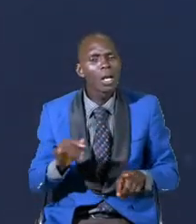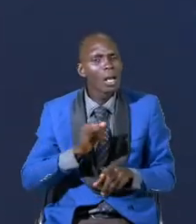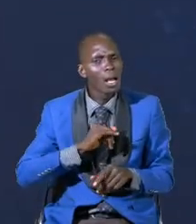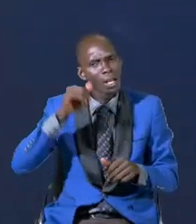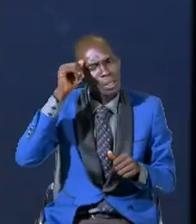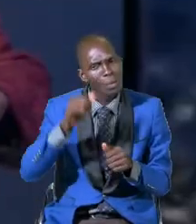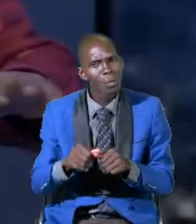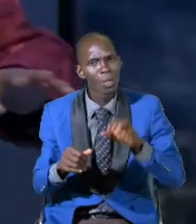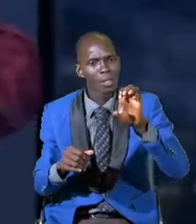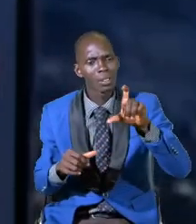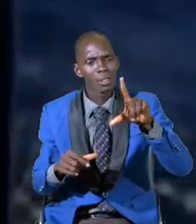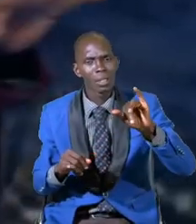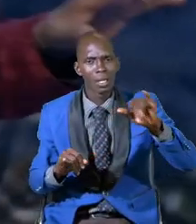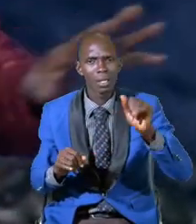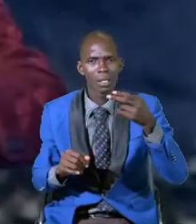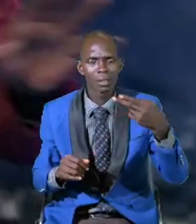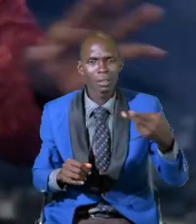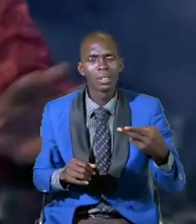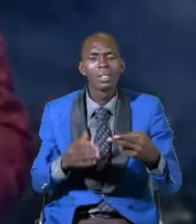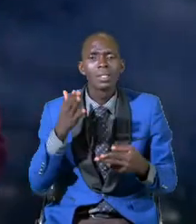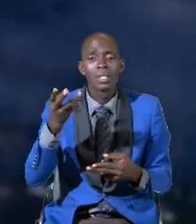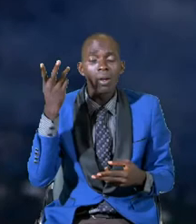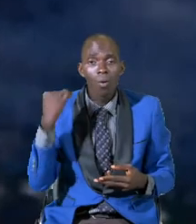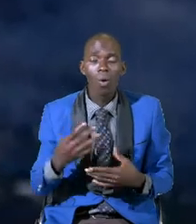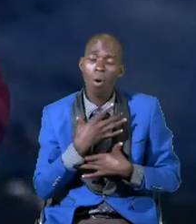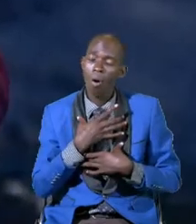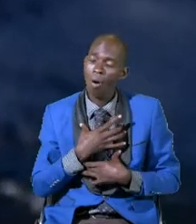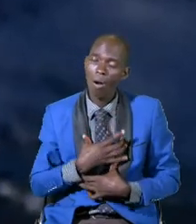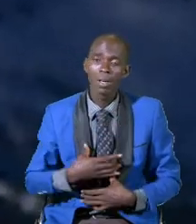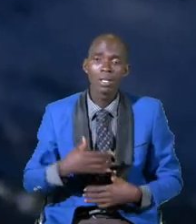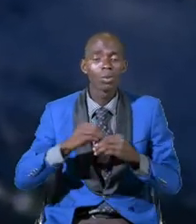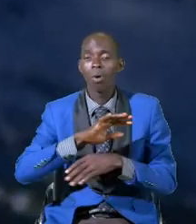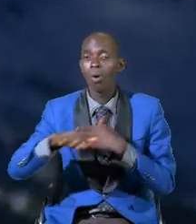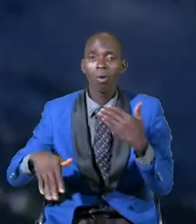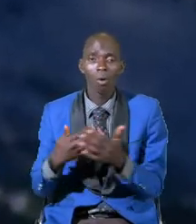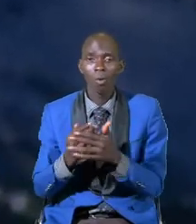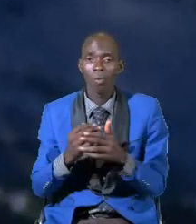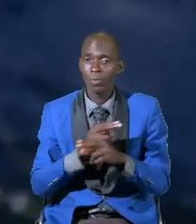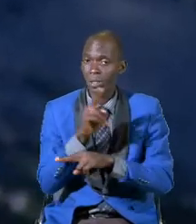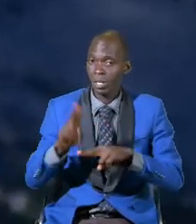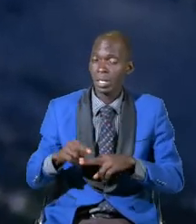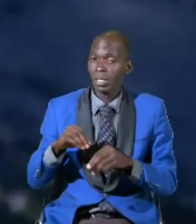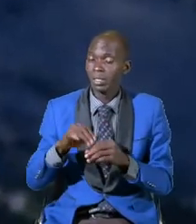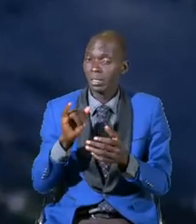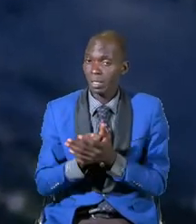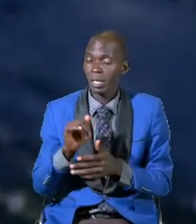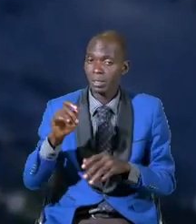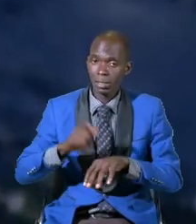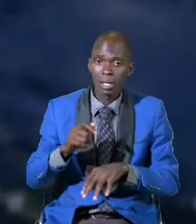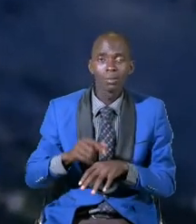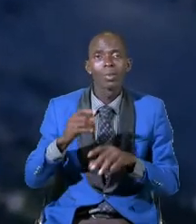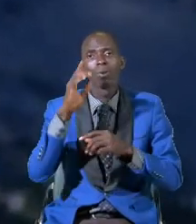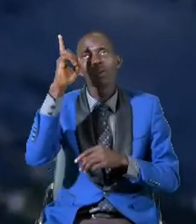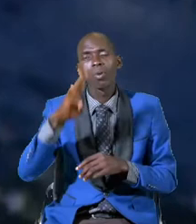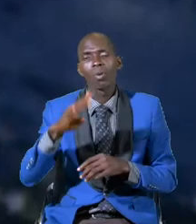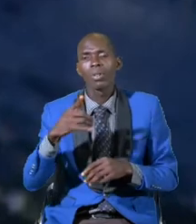was famine in the whole nation. And in that famine, God said, Elijah, he said, here